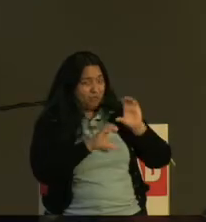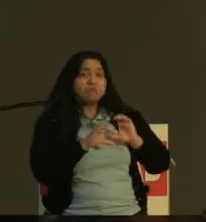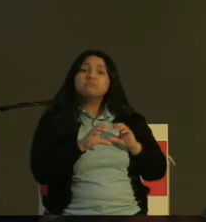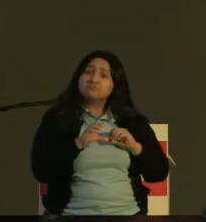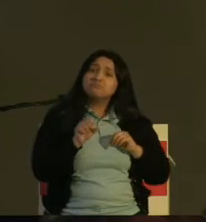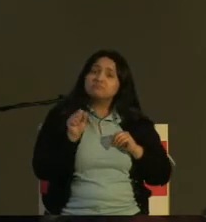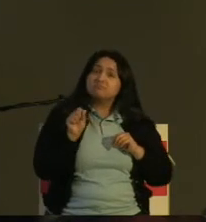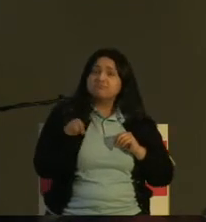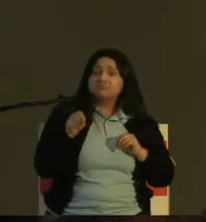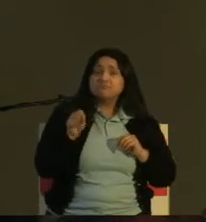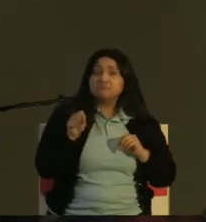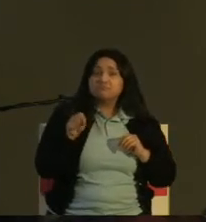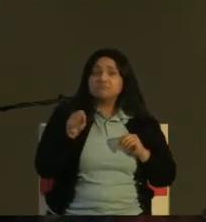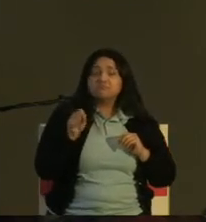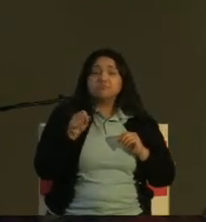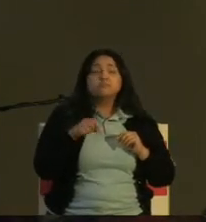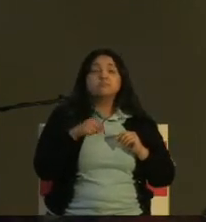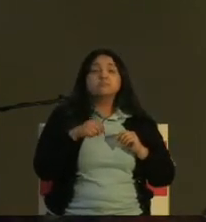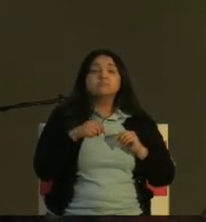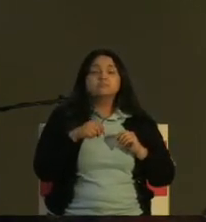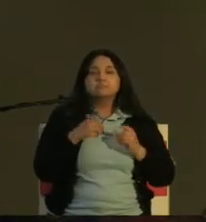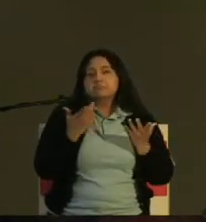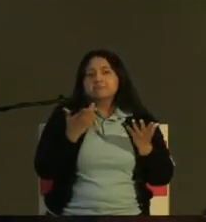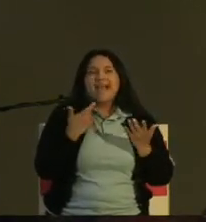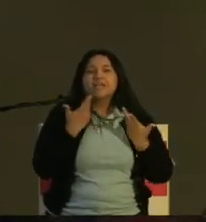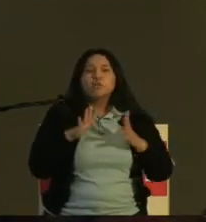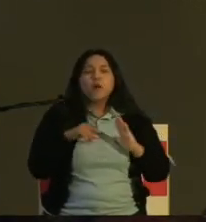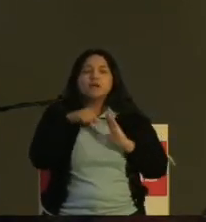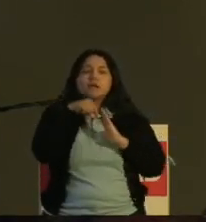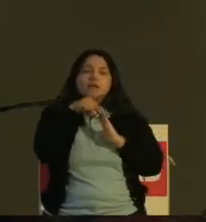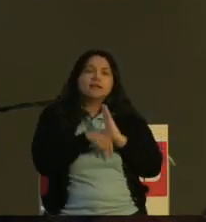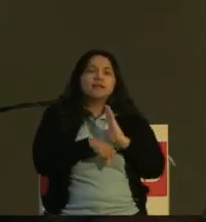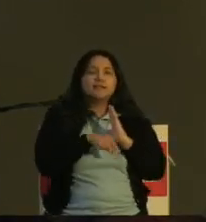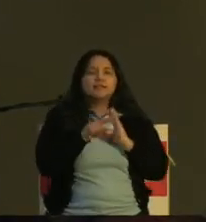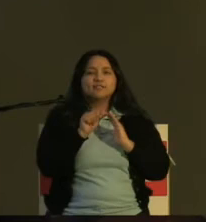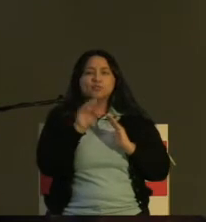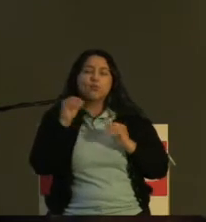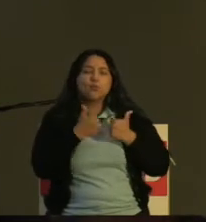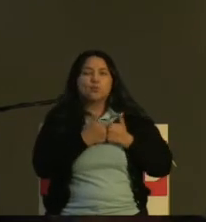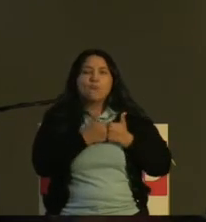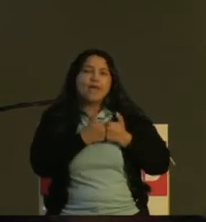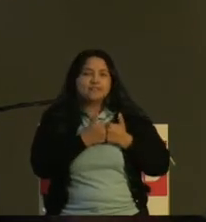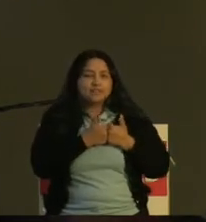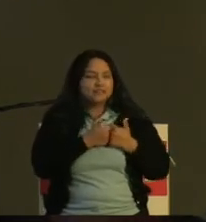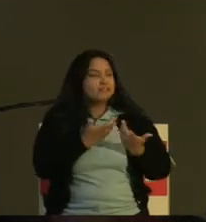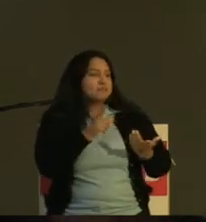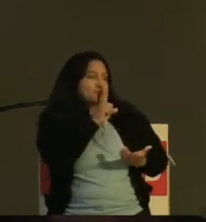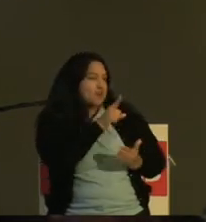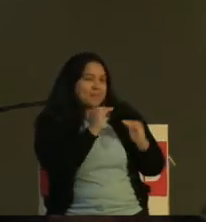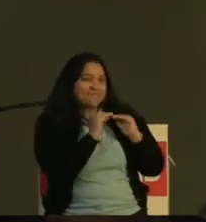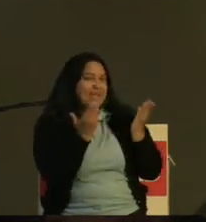Yeah, I think I you know, I don't want to get too romantic, but I think please, that's a fair please. Adjective. Yeah, for you I'll